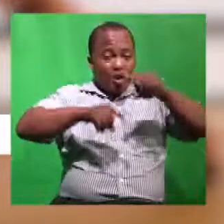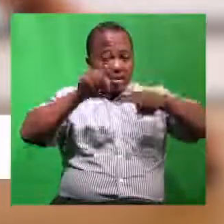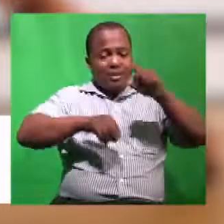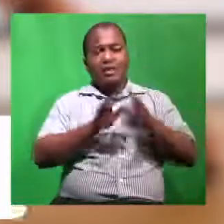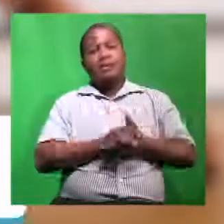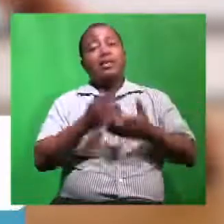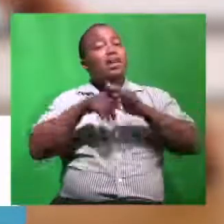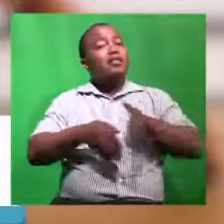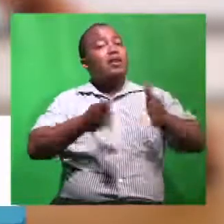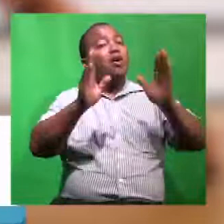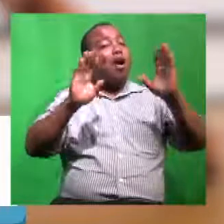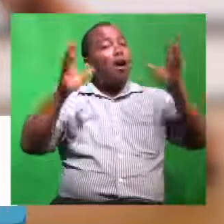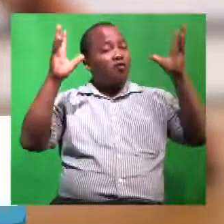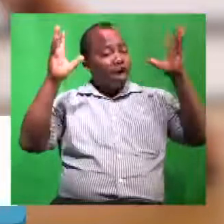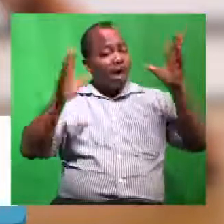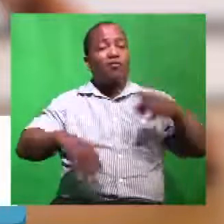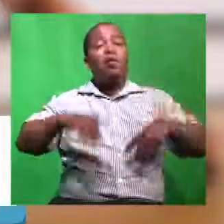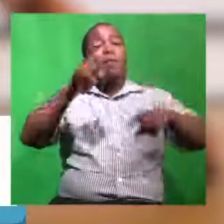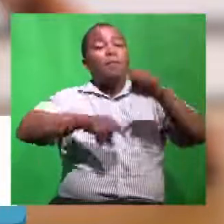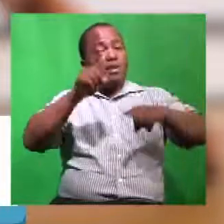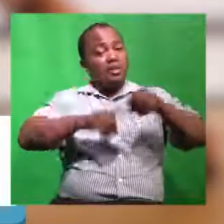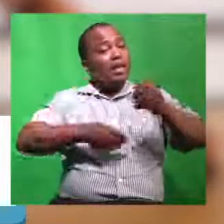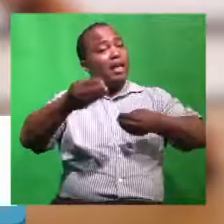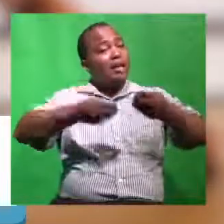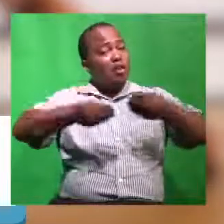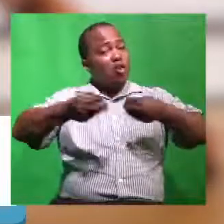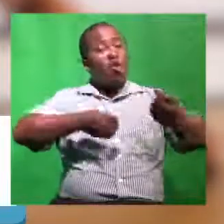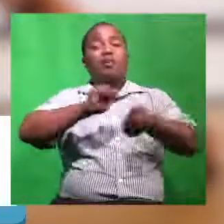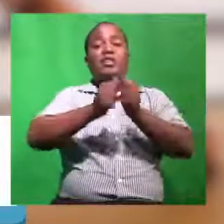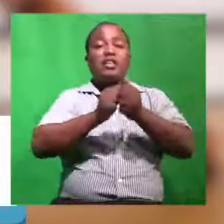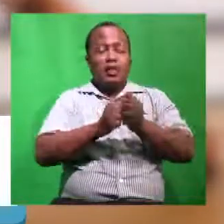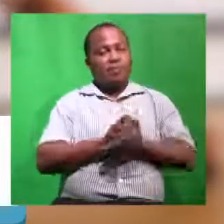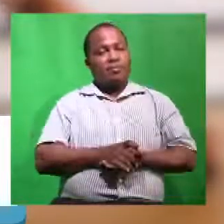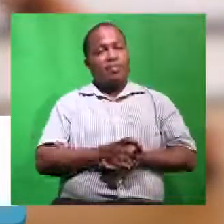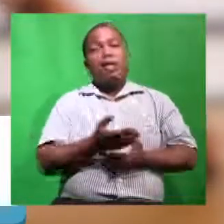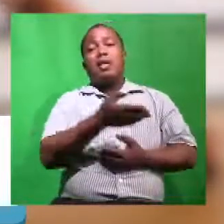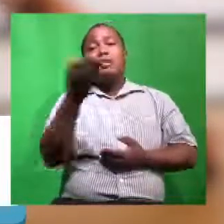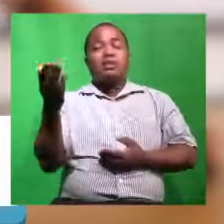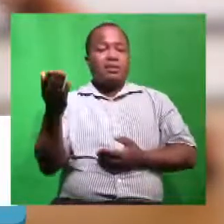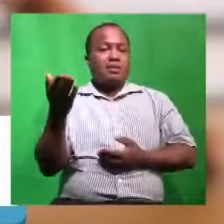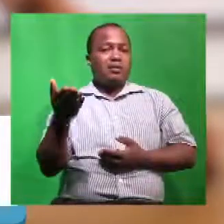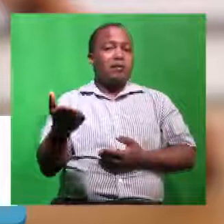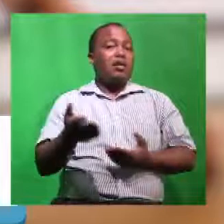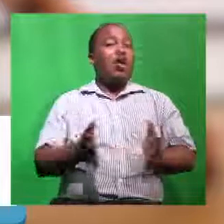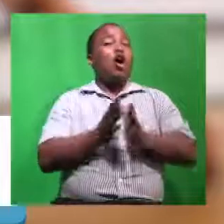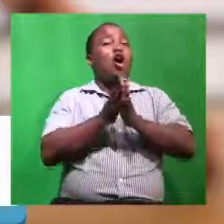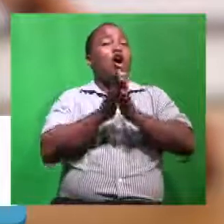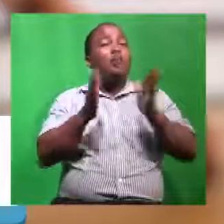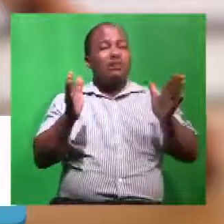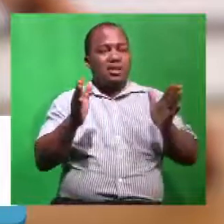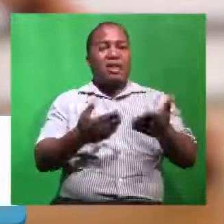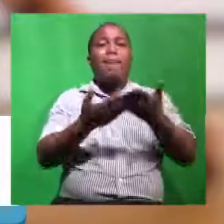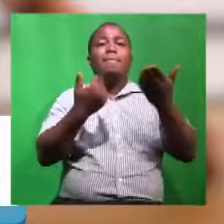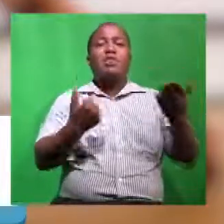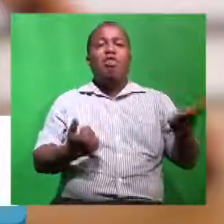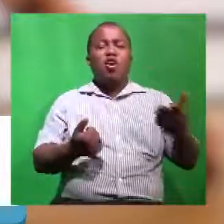the area of life, such as maybe political and economic issues, has to be even equal opportunities, because